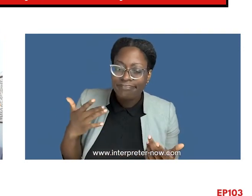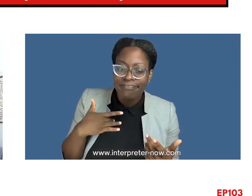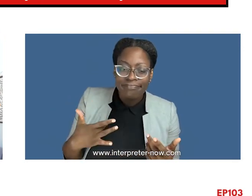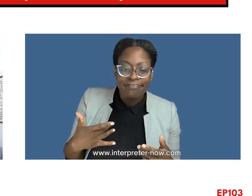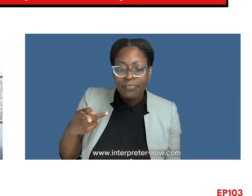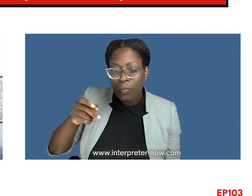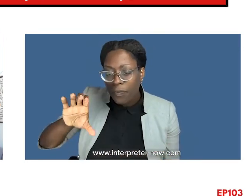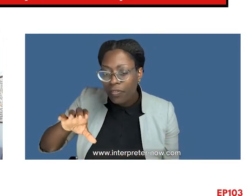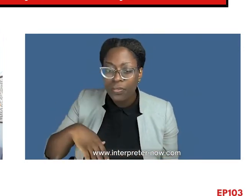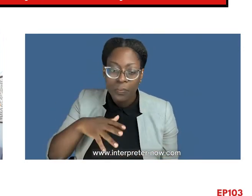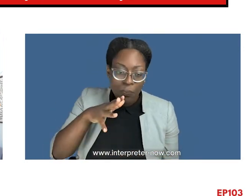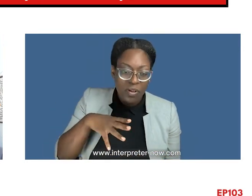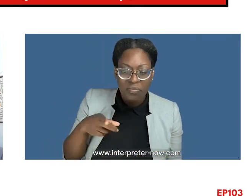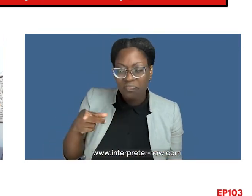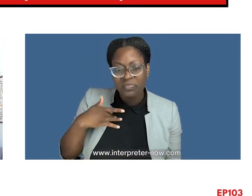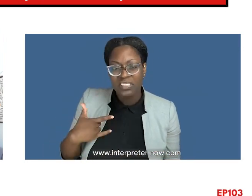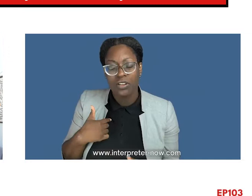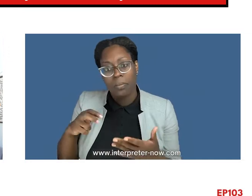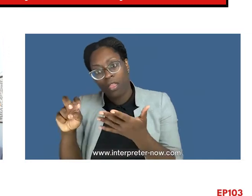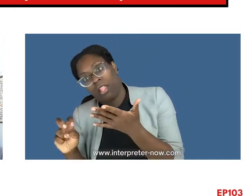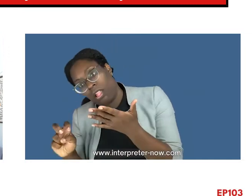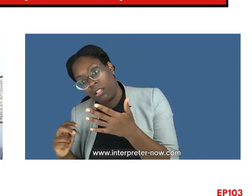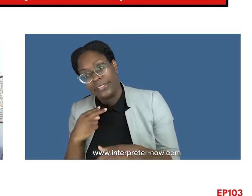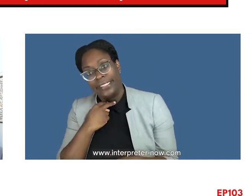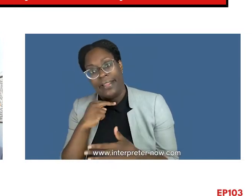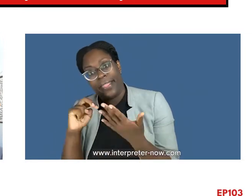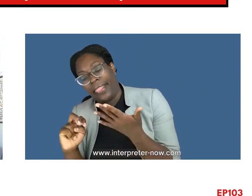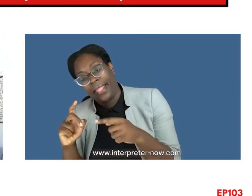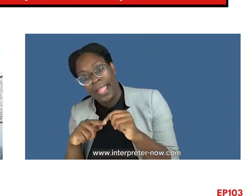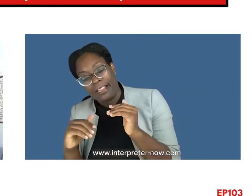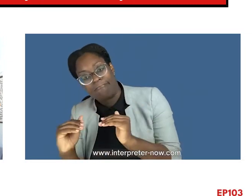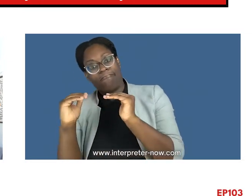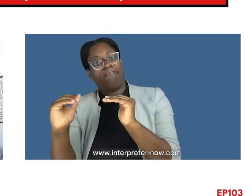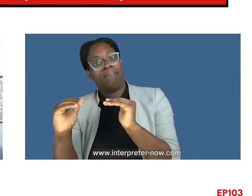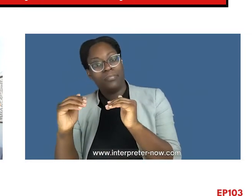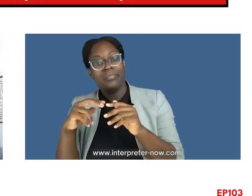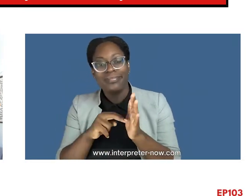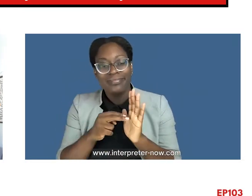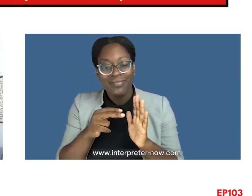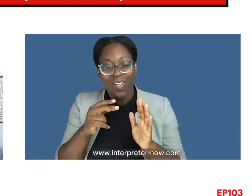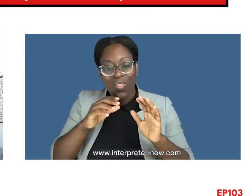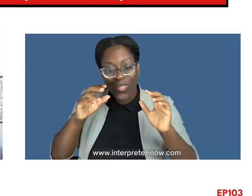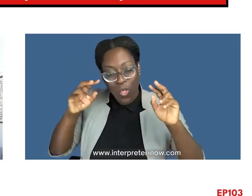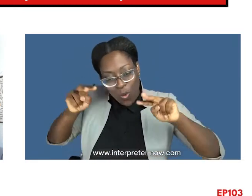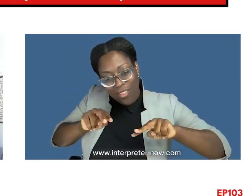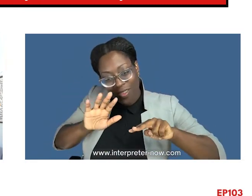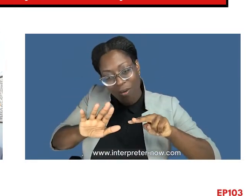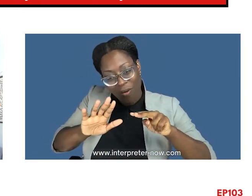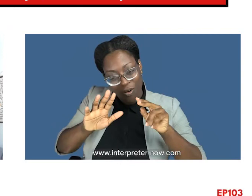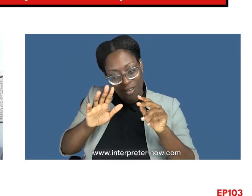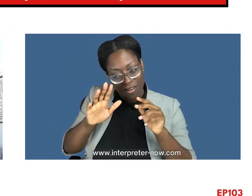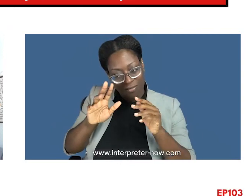less frequently, less frequently. And as a result, there's inequity in promotion as well. And that ends